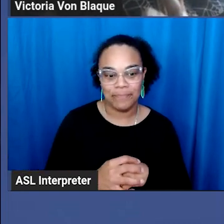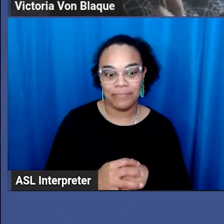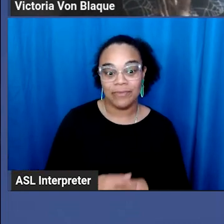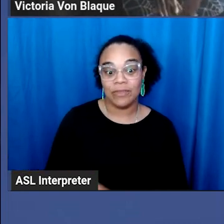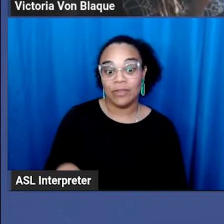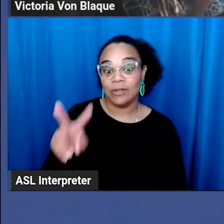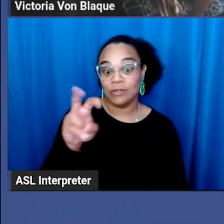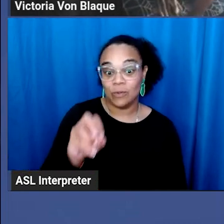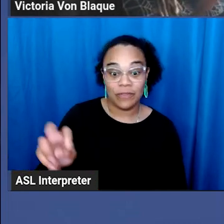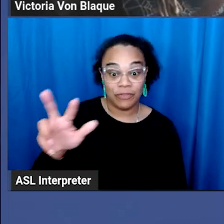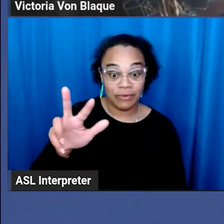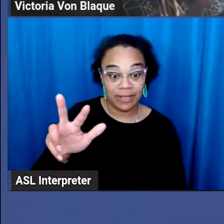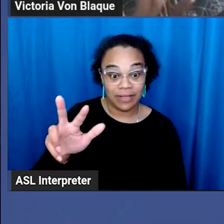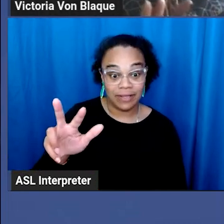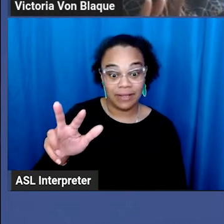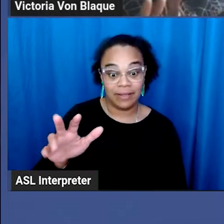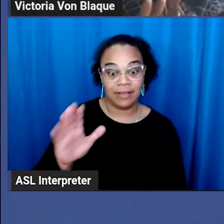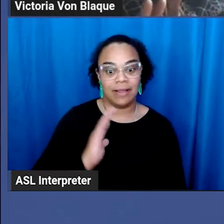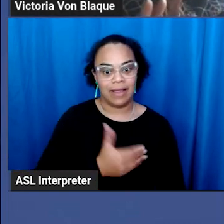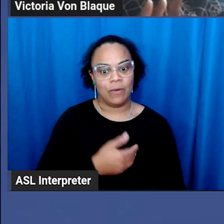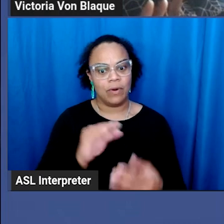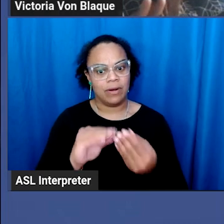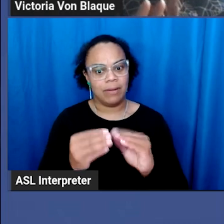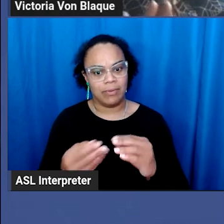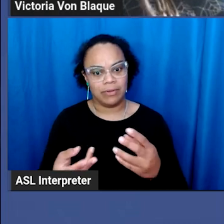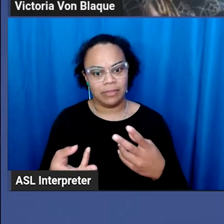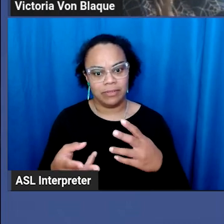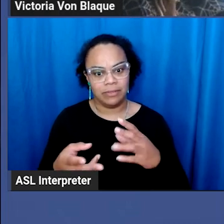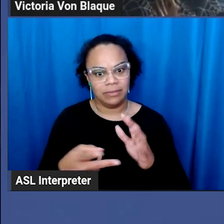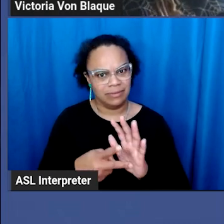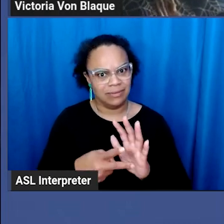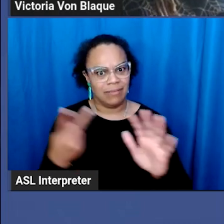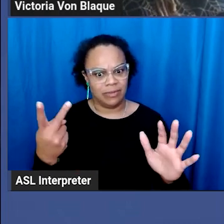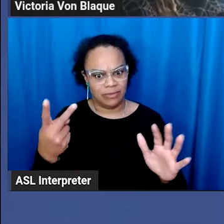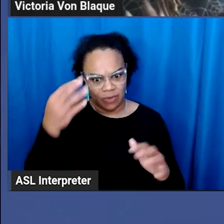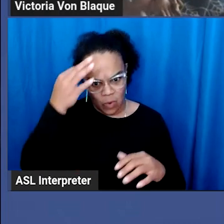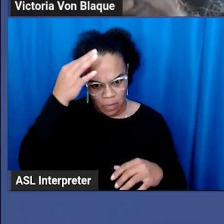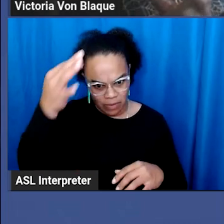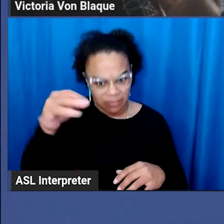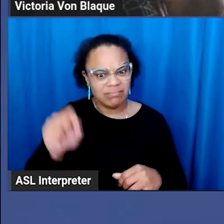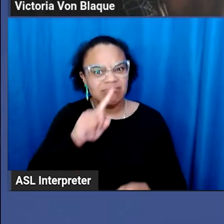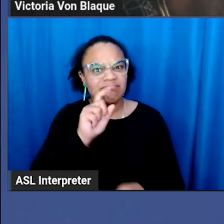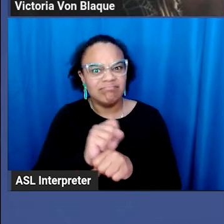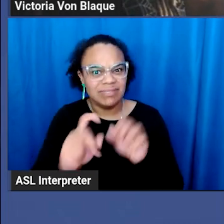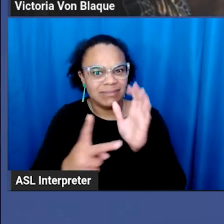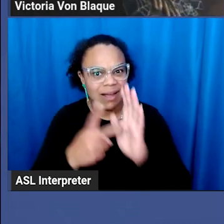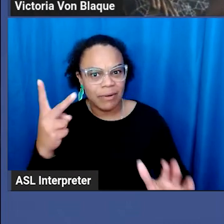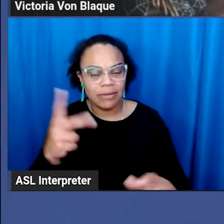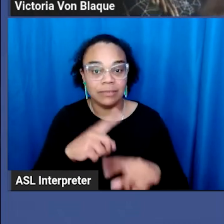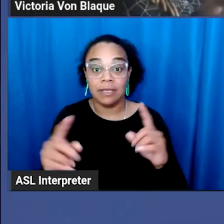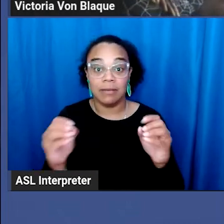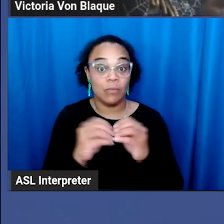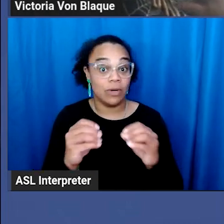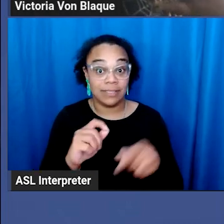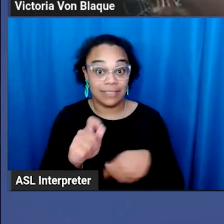2003, our numbers, almost doubled. Actually, I believe it did double. But more